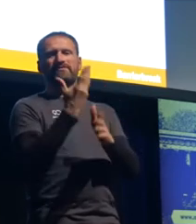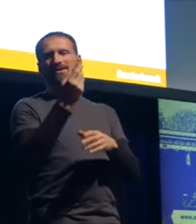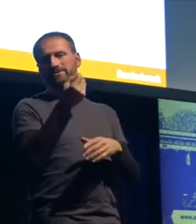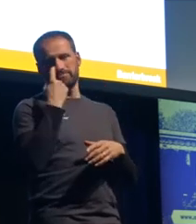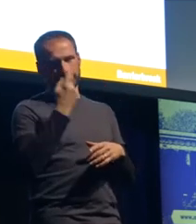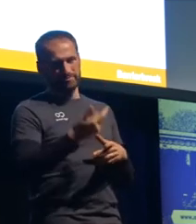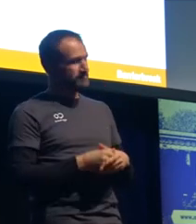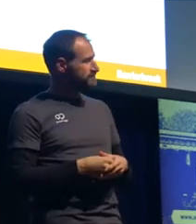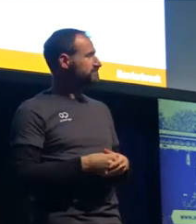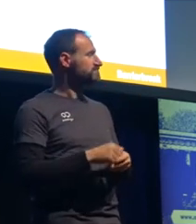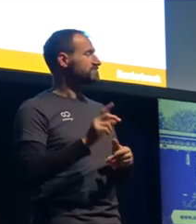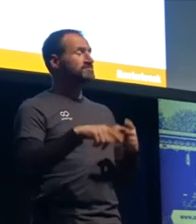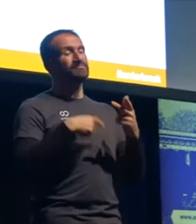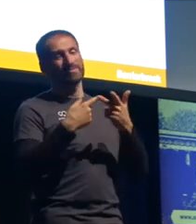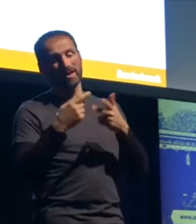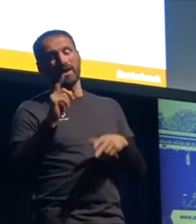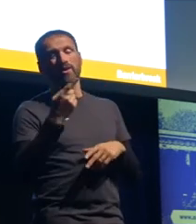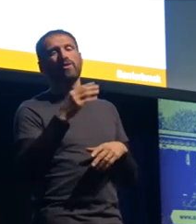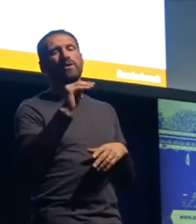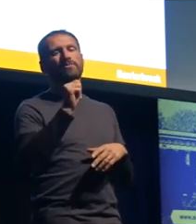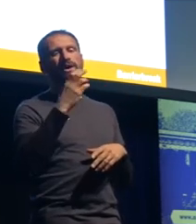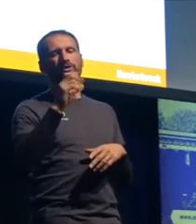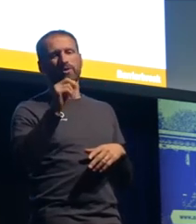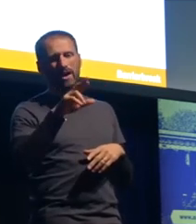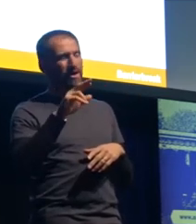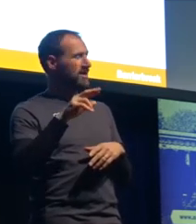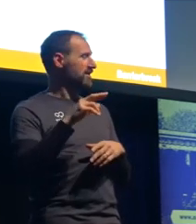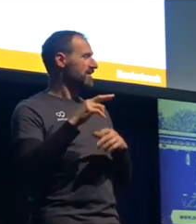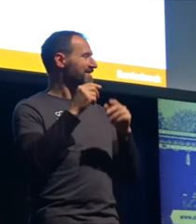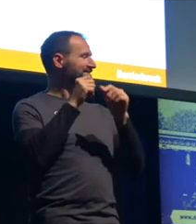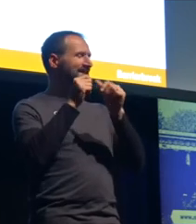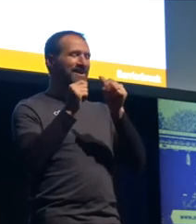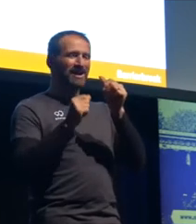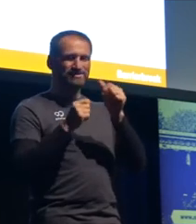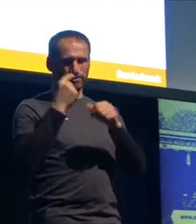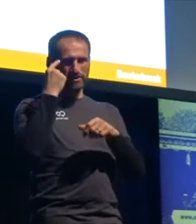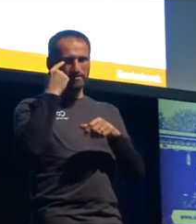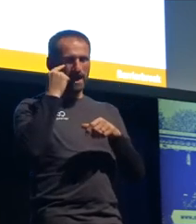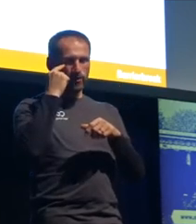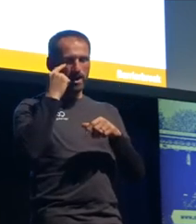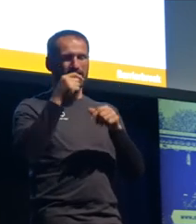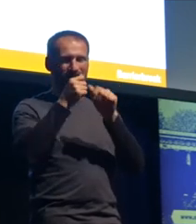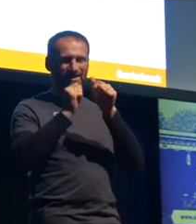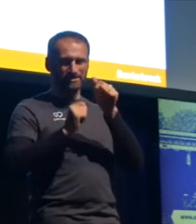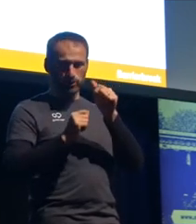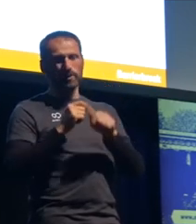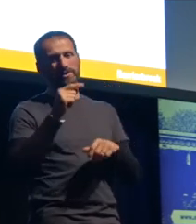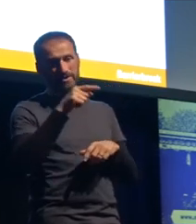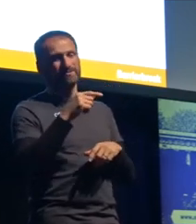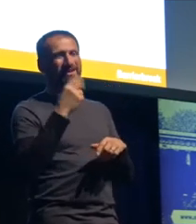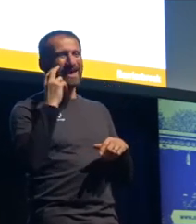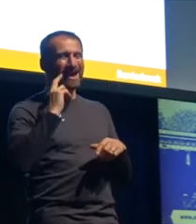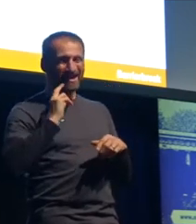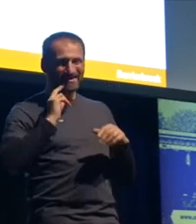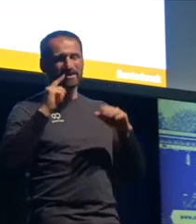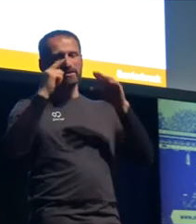called macular degeneration, or sometimes also called age-related macular degeneration, because it gets worse with age. And what